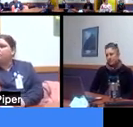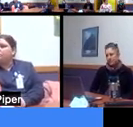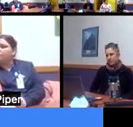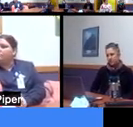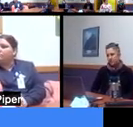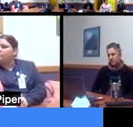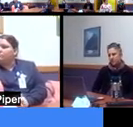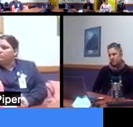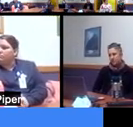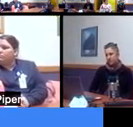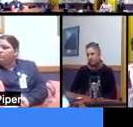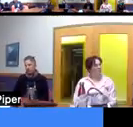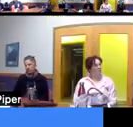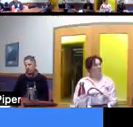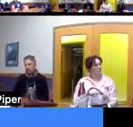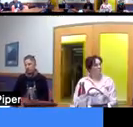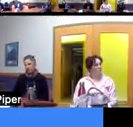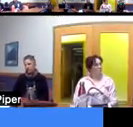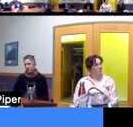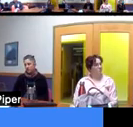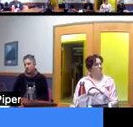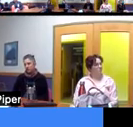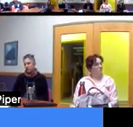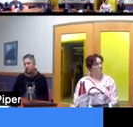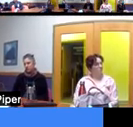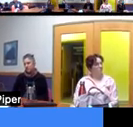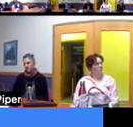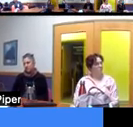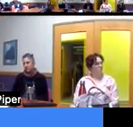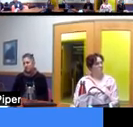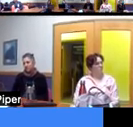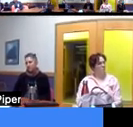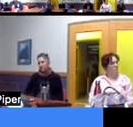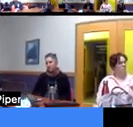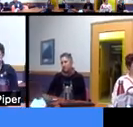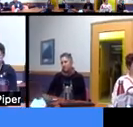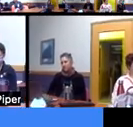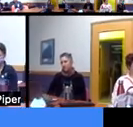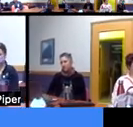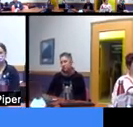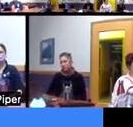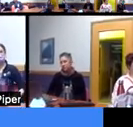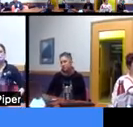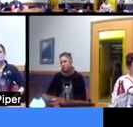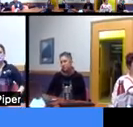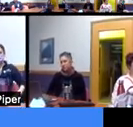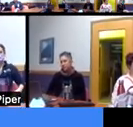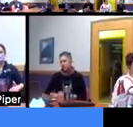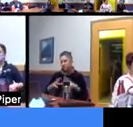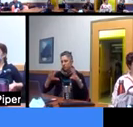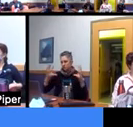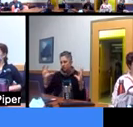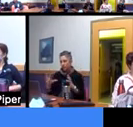Yeah, so, you know, and it's all of these little things that are so important